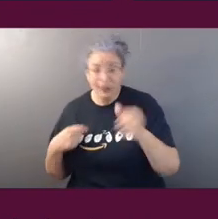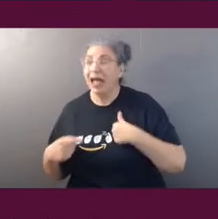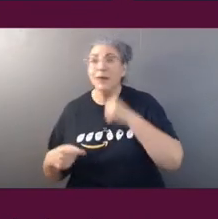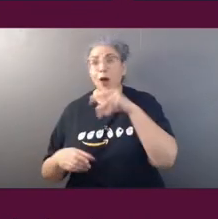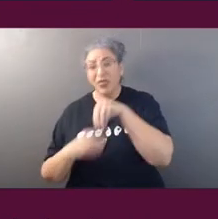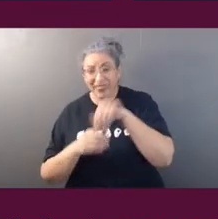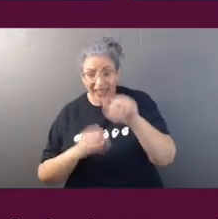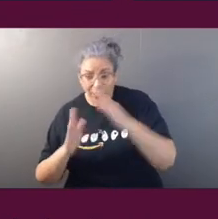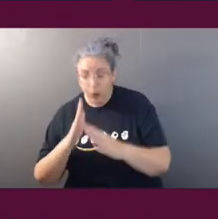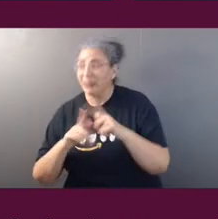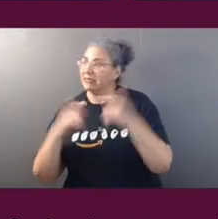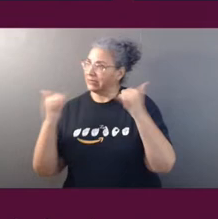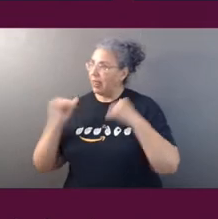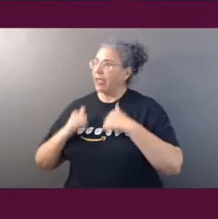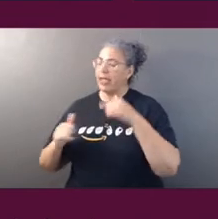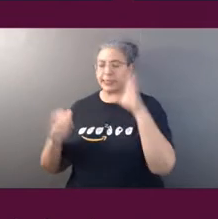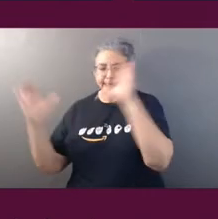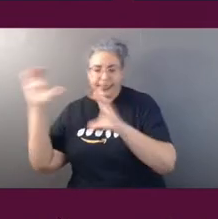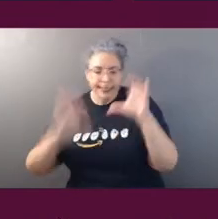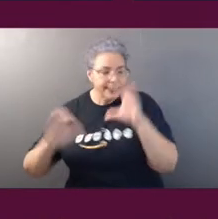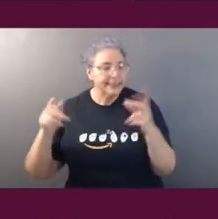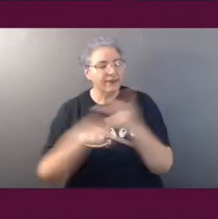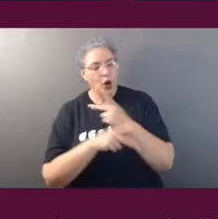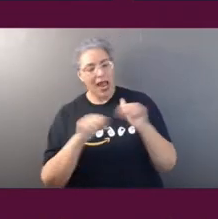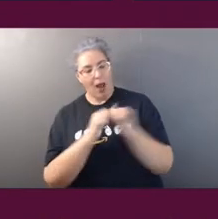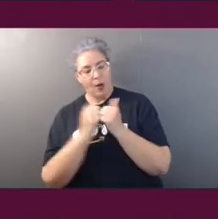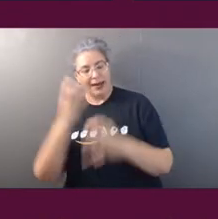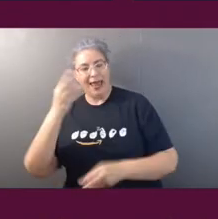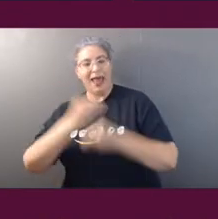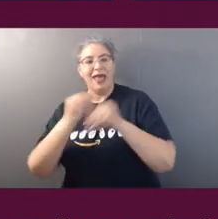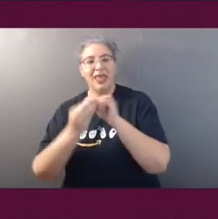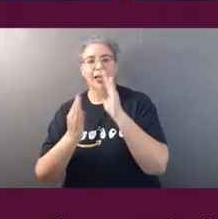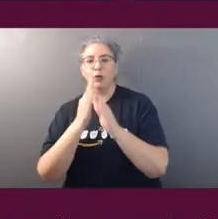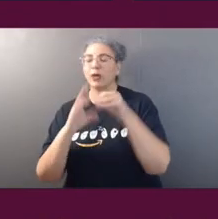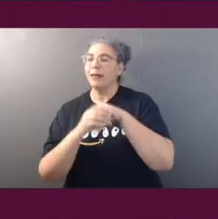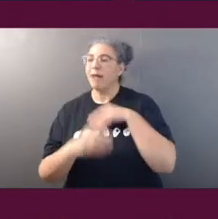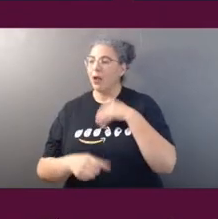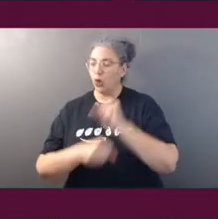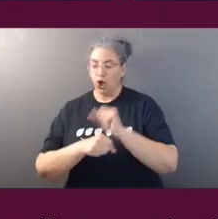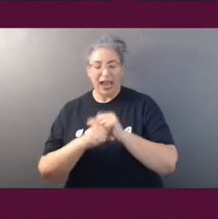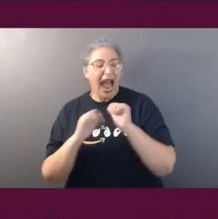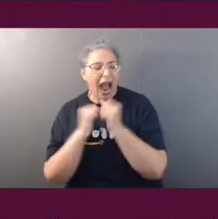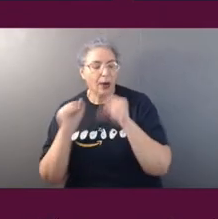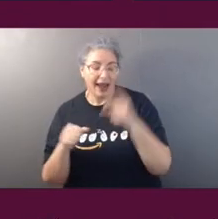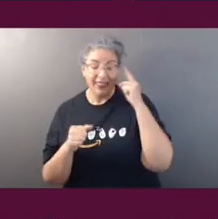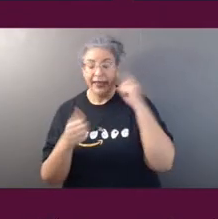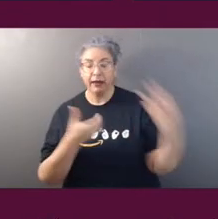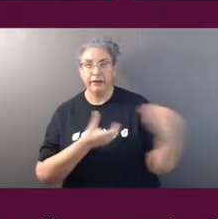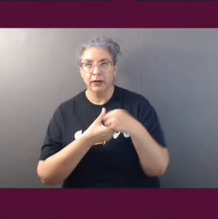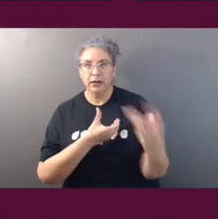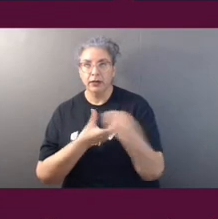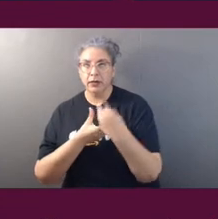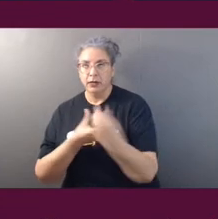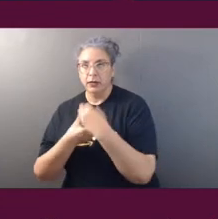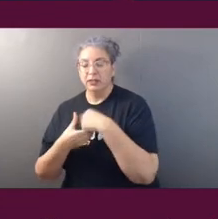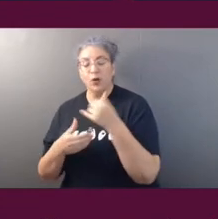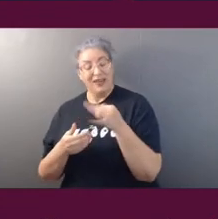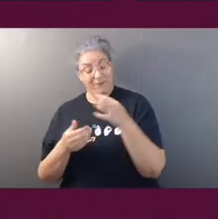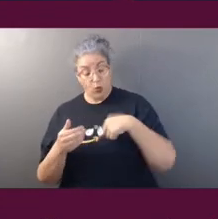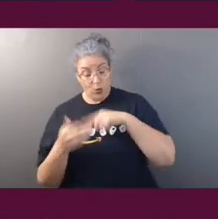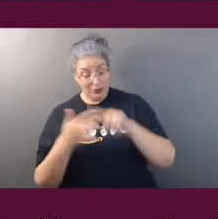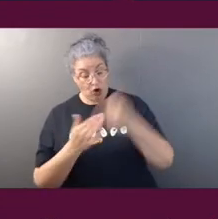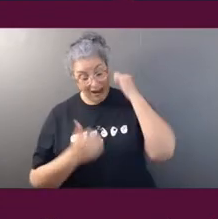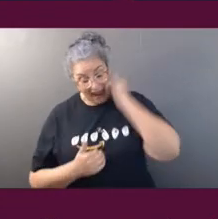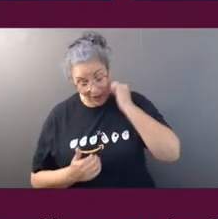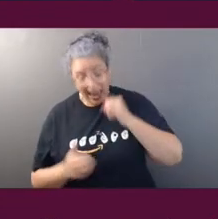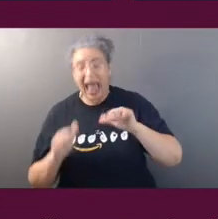from that community, I can look for ways to bring that community into my work. How can I think of them? And I think if we start every day with the thought of how